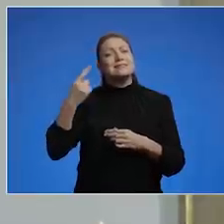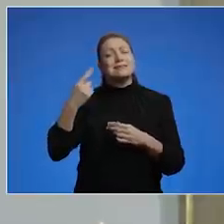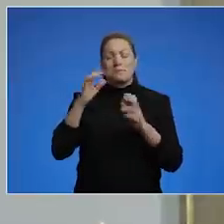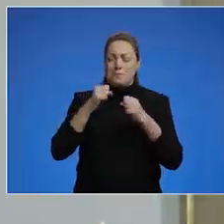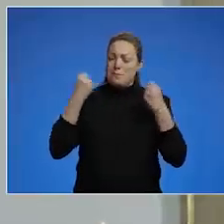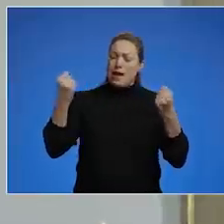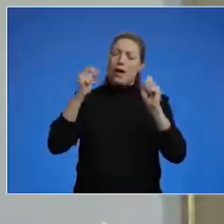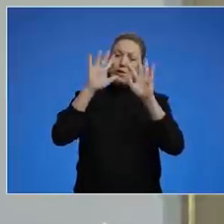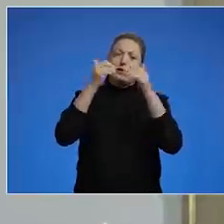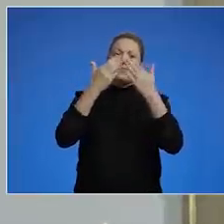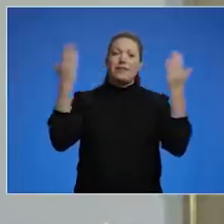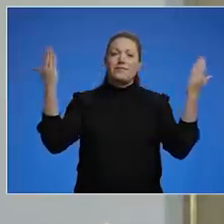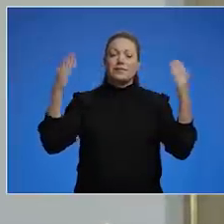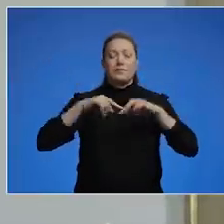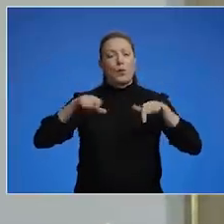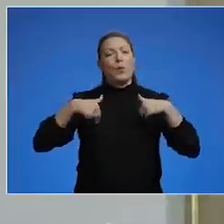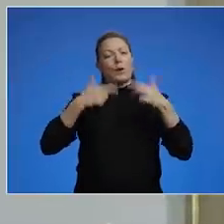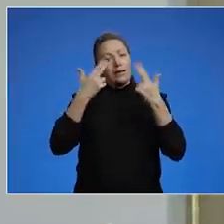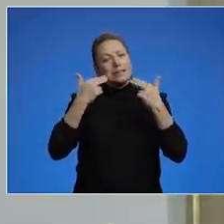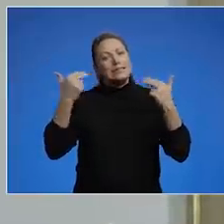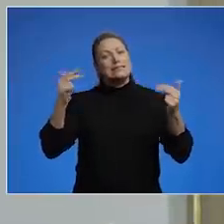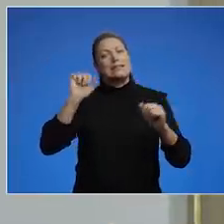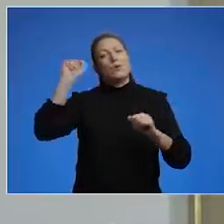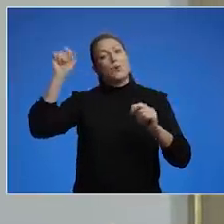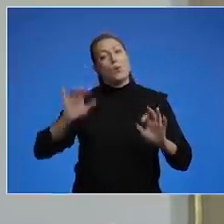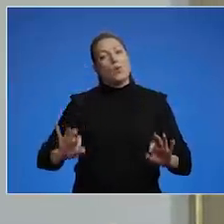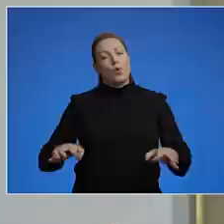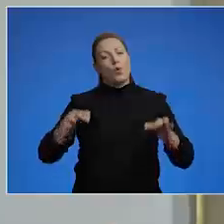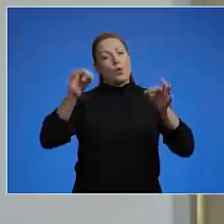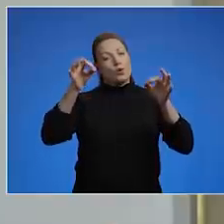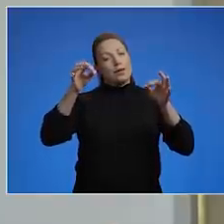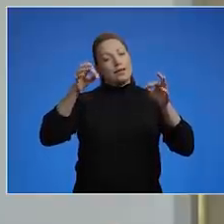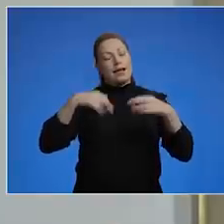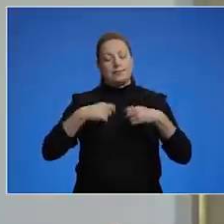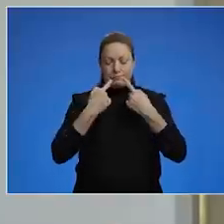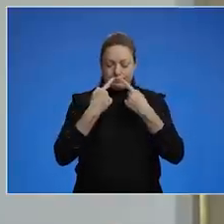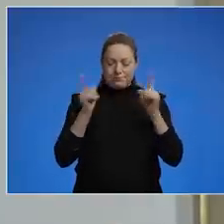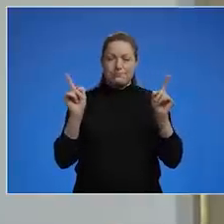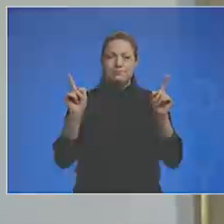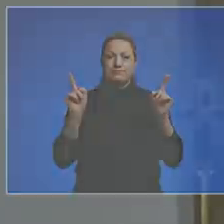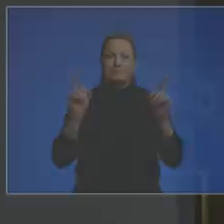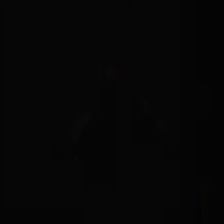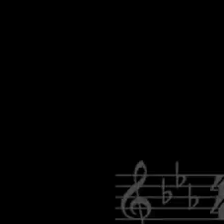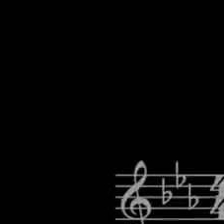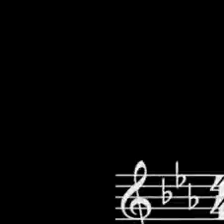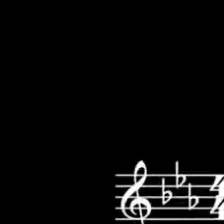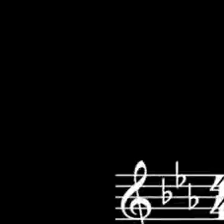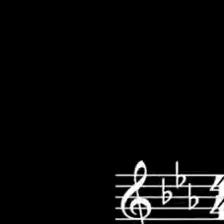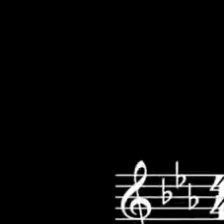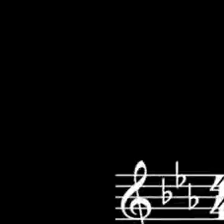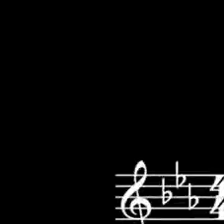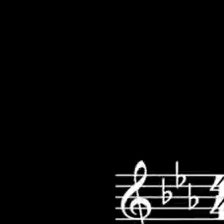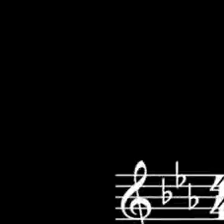the hosts and powers of heaven, we sing the hymn of your glory, as without end we acclaim.